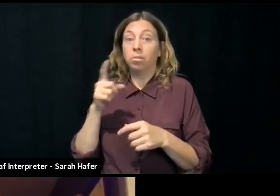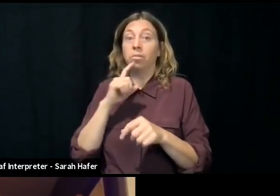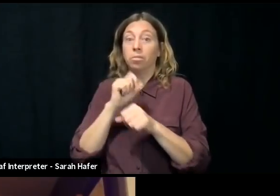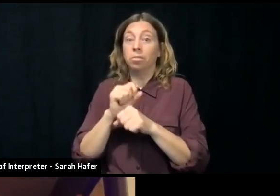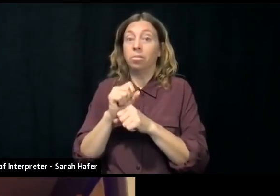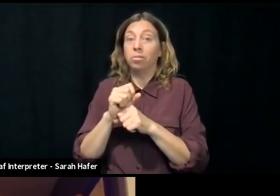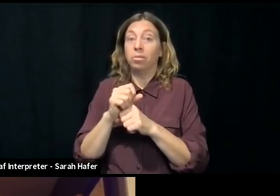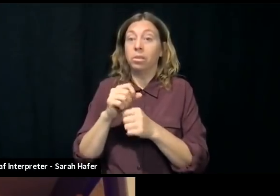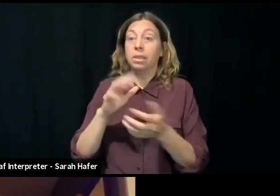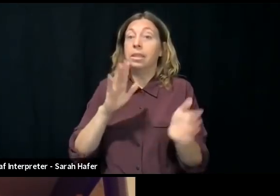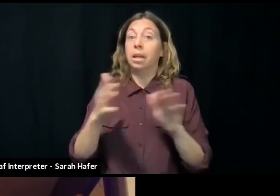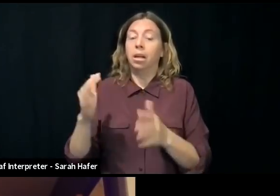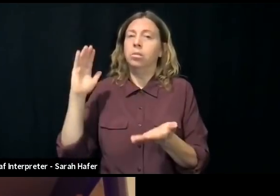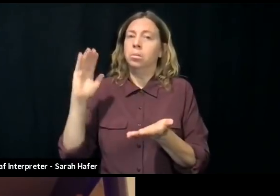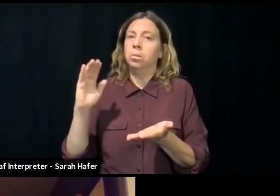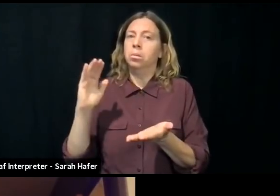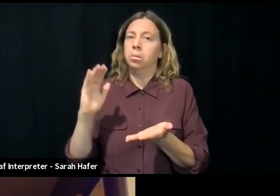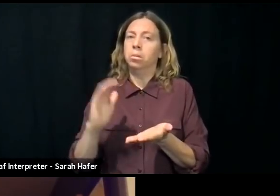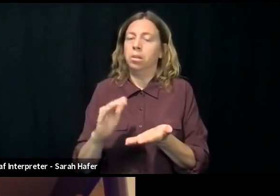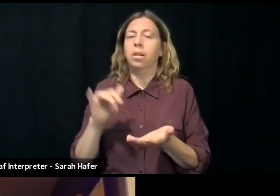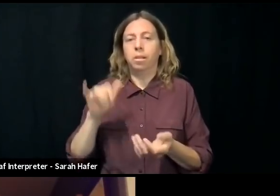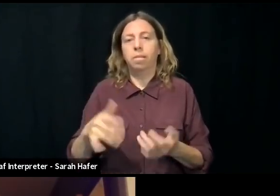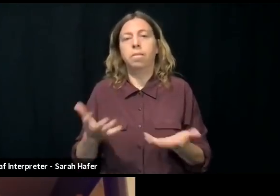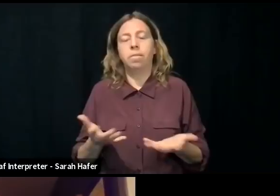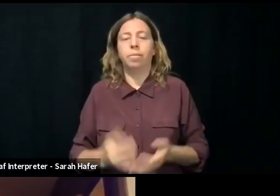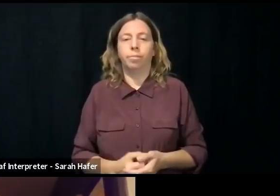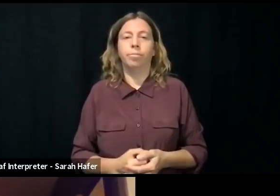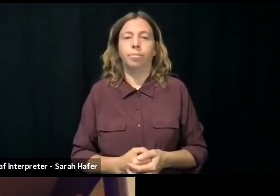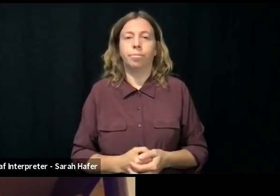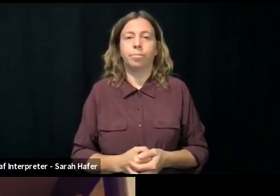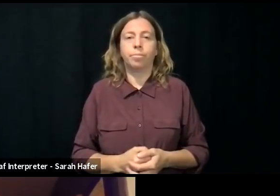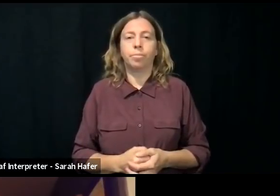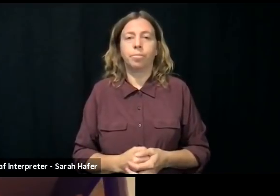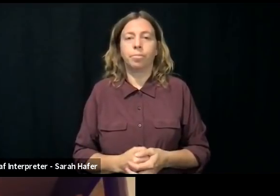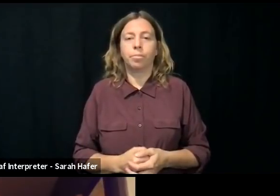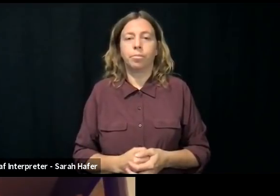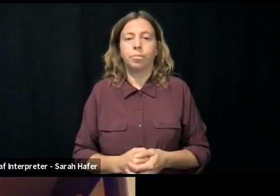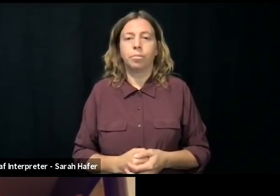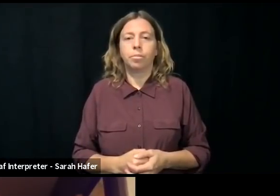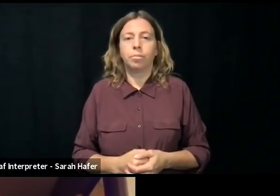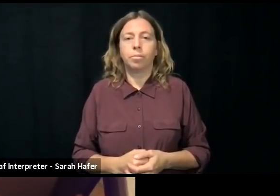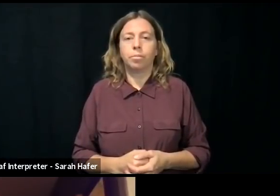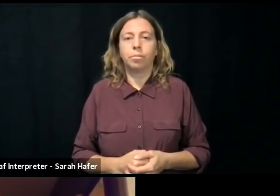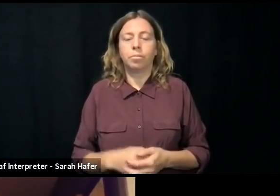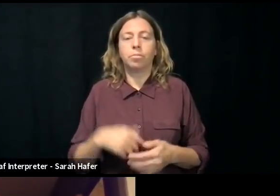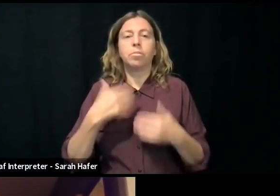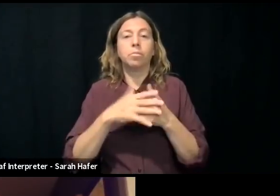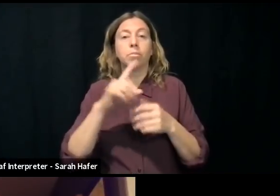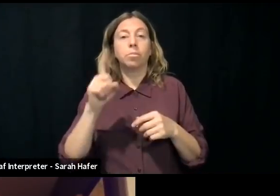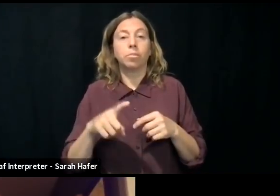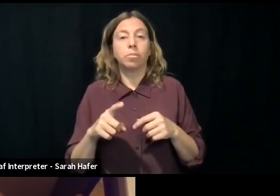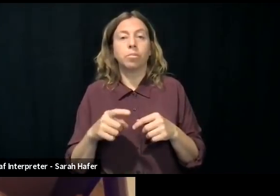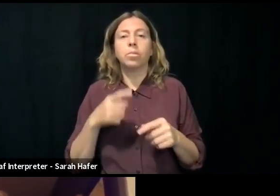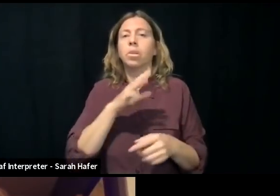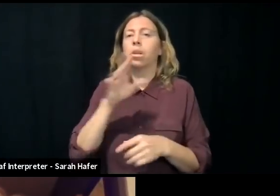Melody also has a question. Where are the breakthrough cases occurring? Through community spread or close contacts?